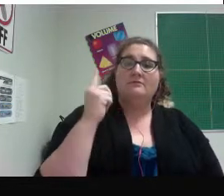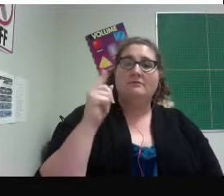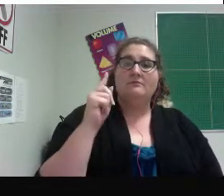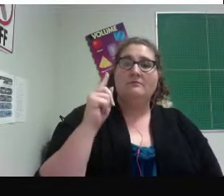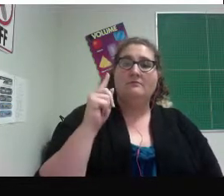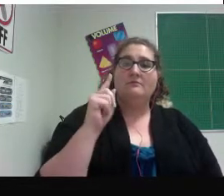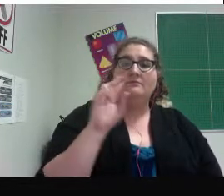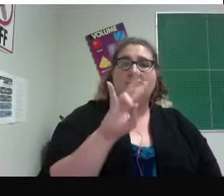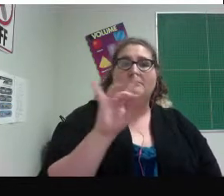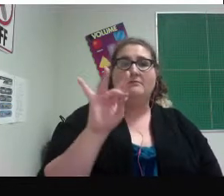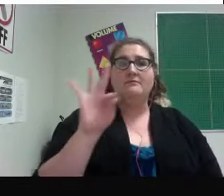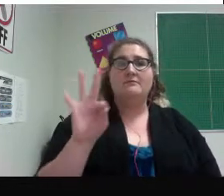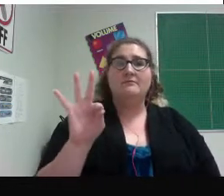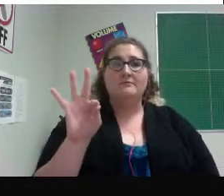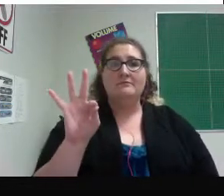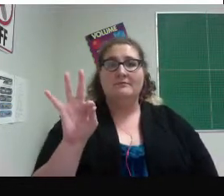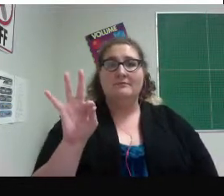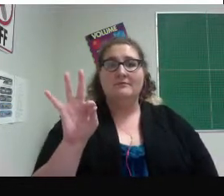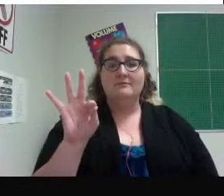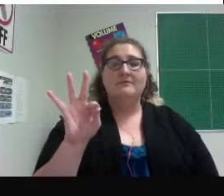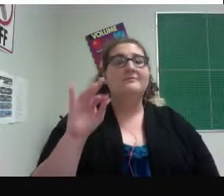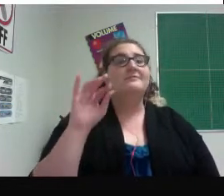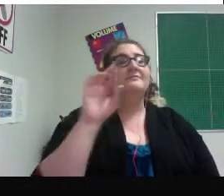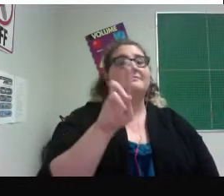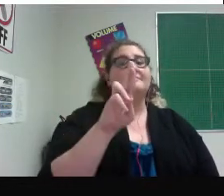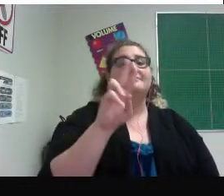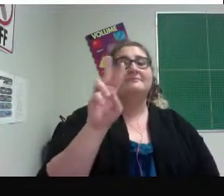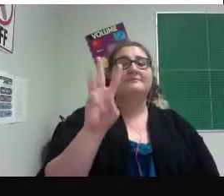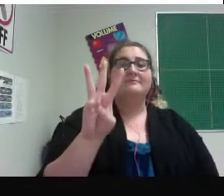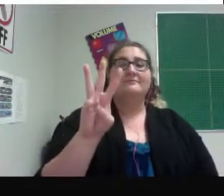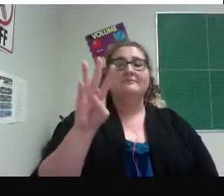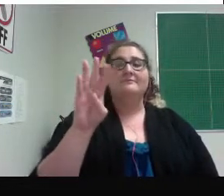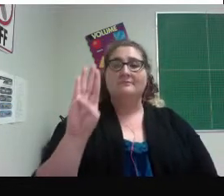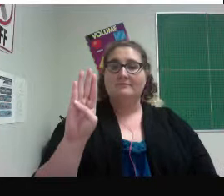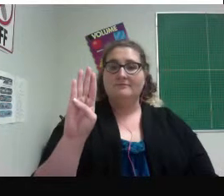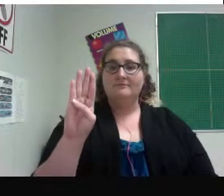RWB. 7, 8, 9,